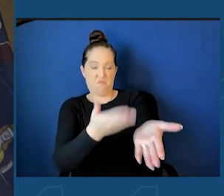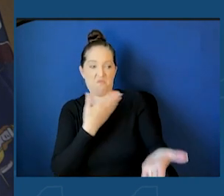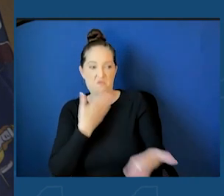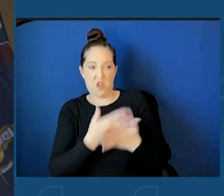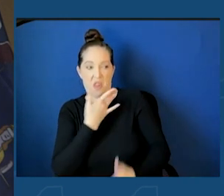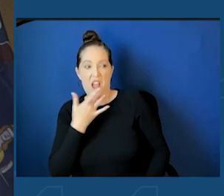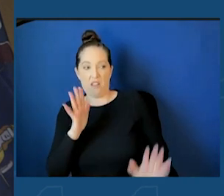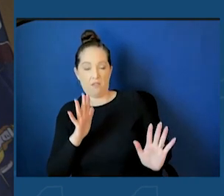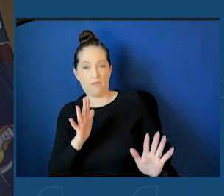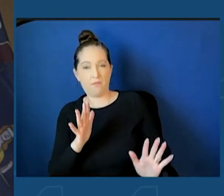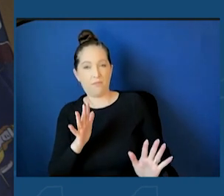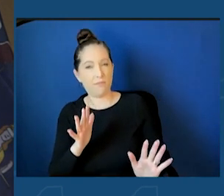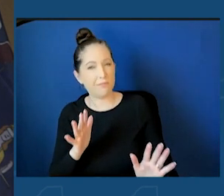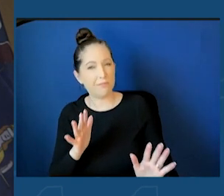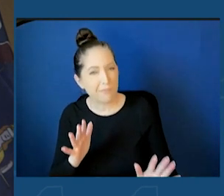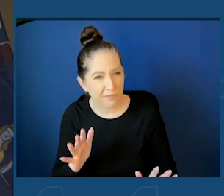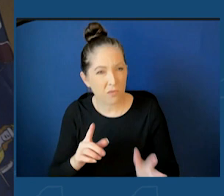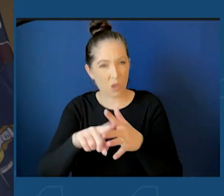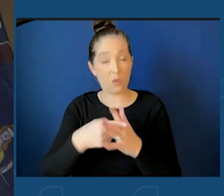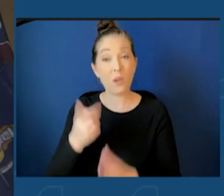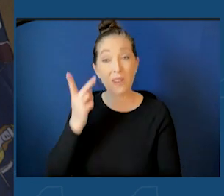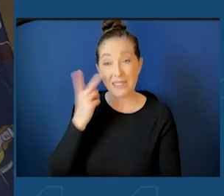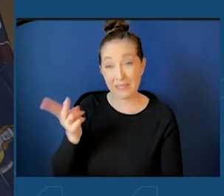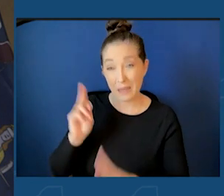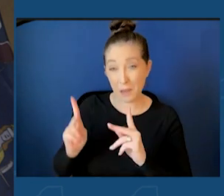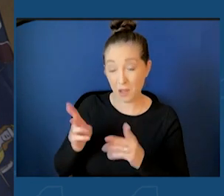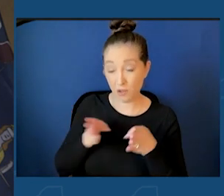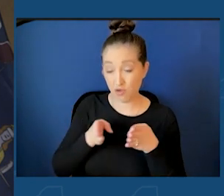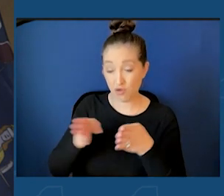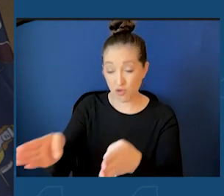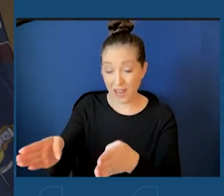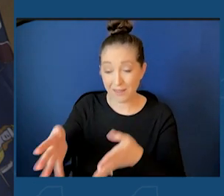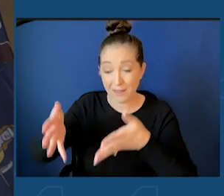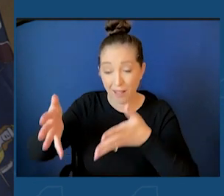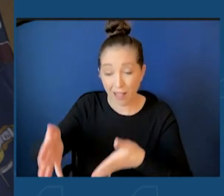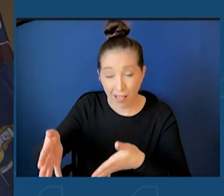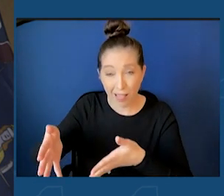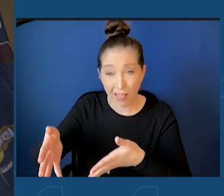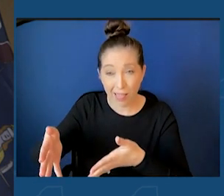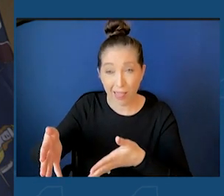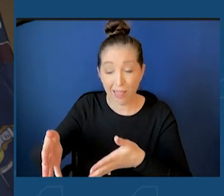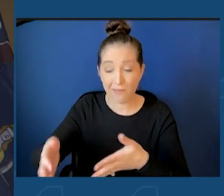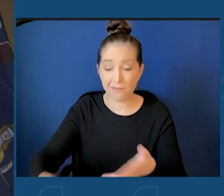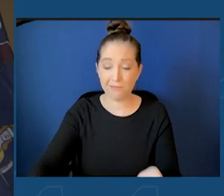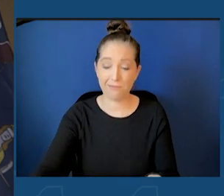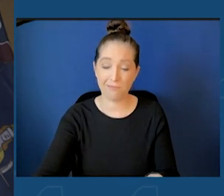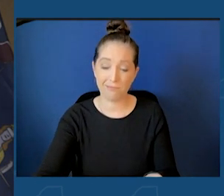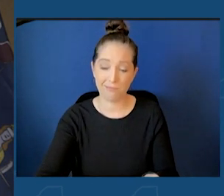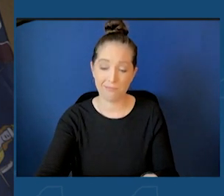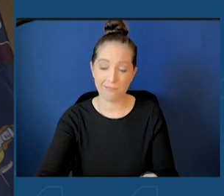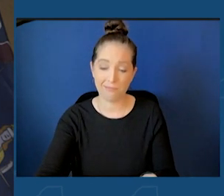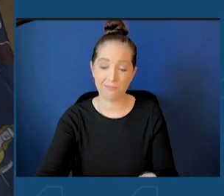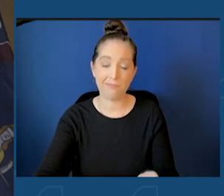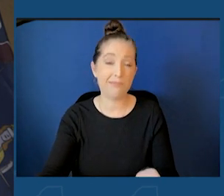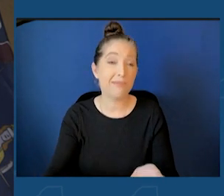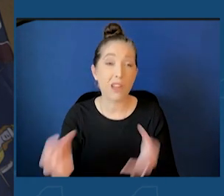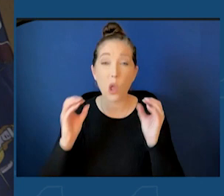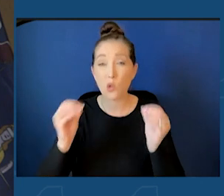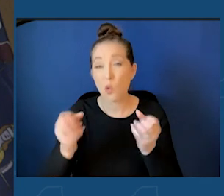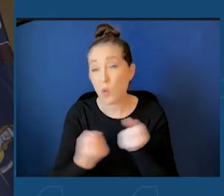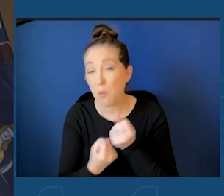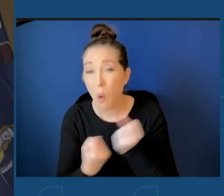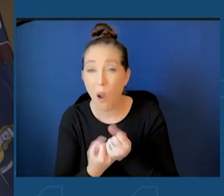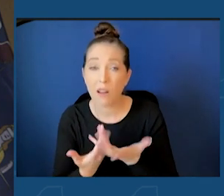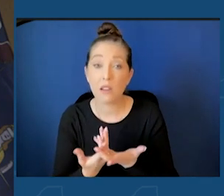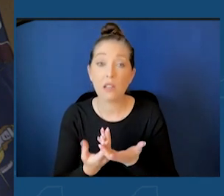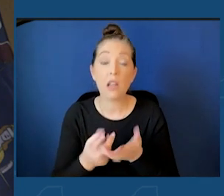started seeing people on our streets in the throes of mental illness and crises without supports. Now, that does not mean what they're getting inside